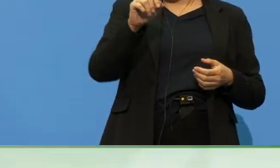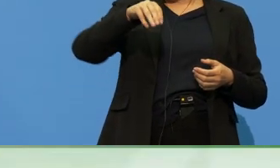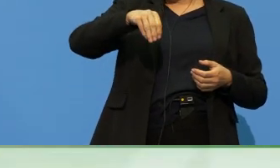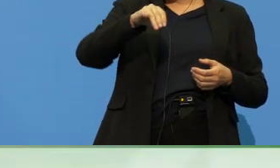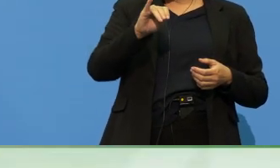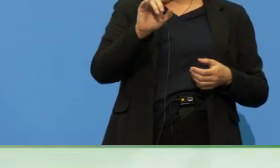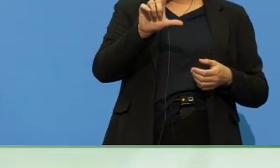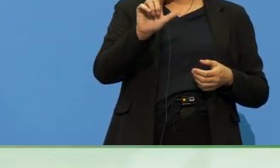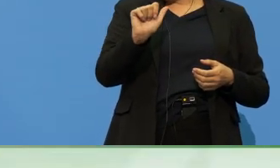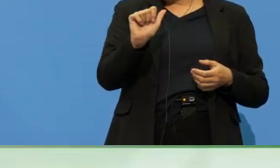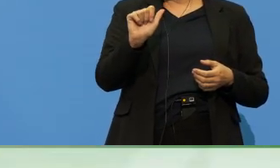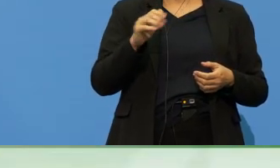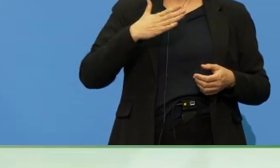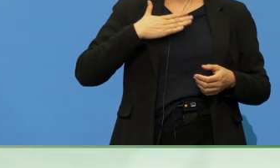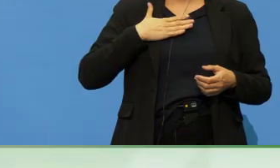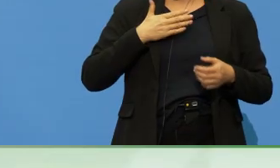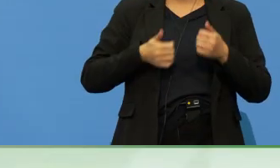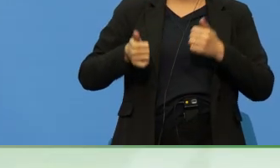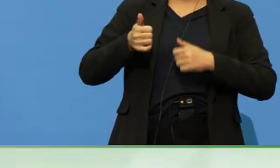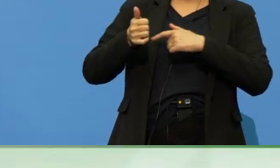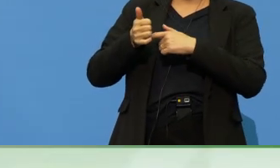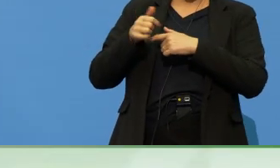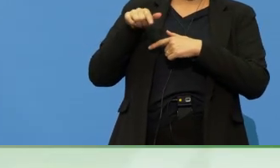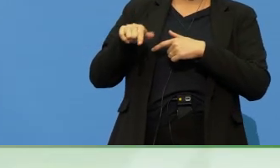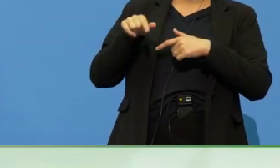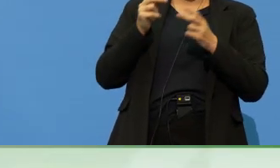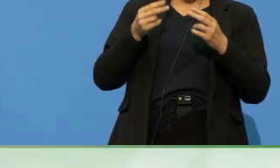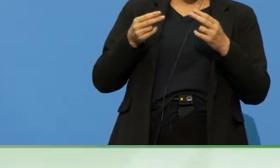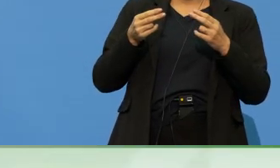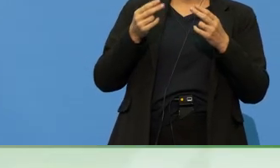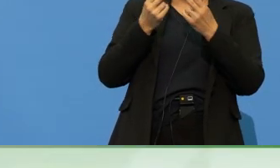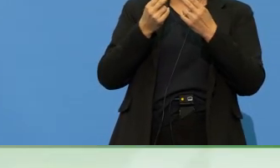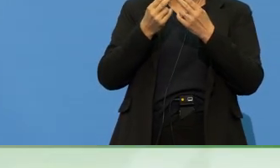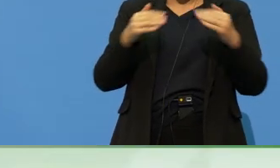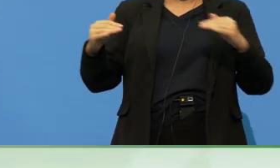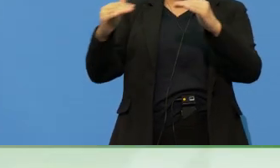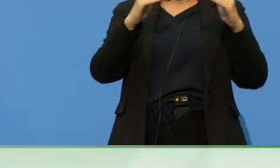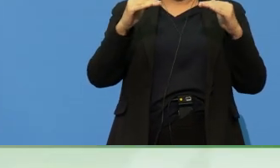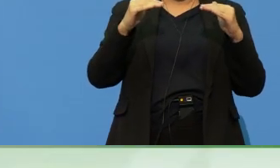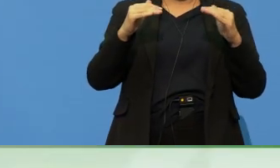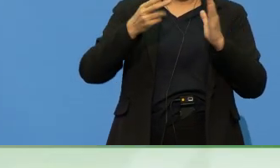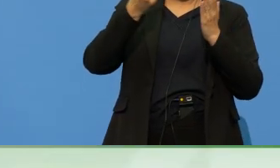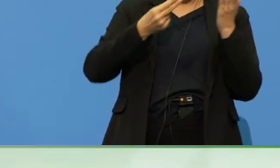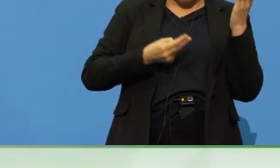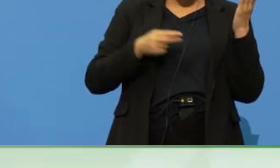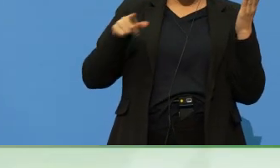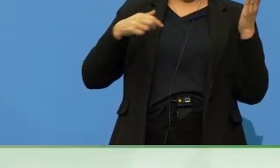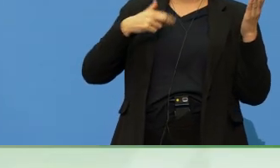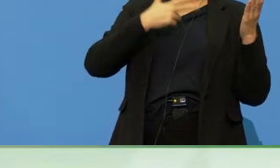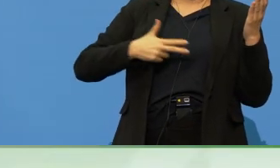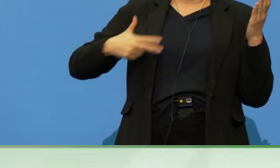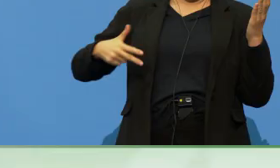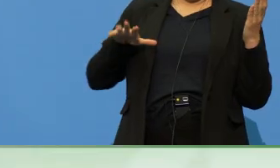Research Director of the Bevika Foundation and Head of Universal Design. We're based in Copenhagen in Denmark. I